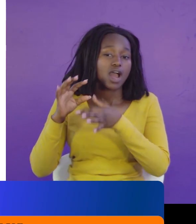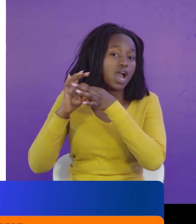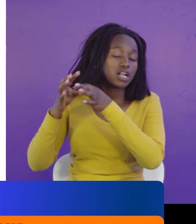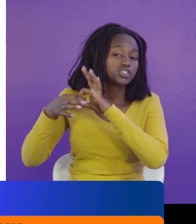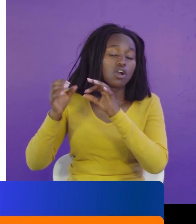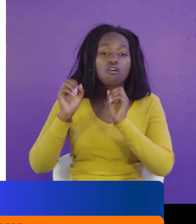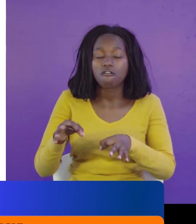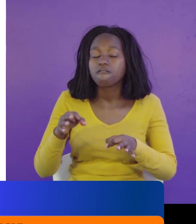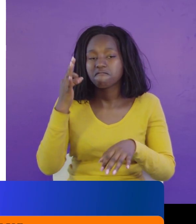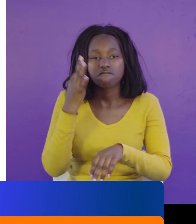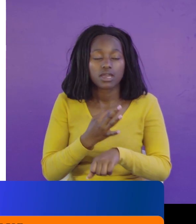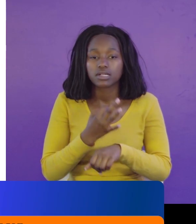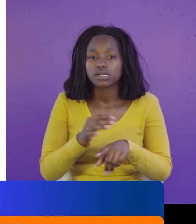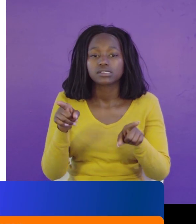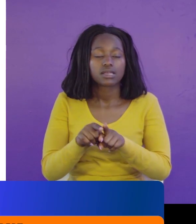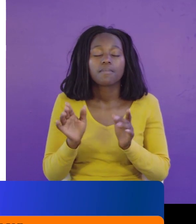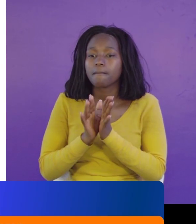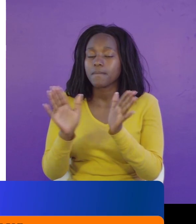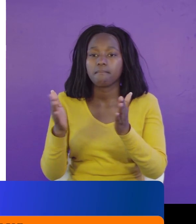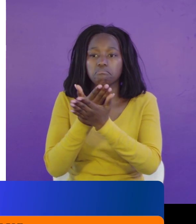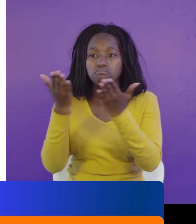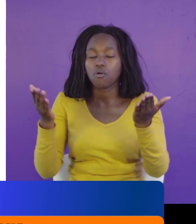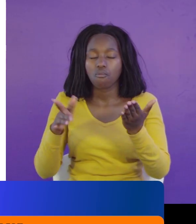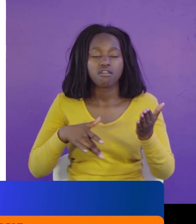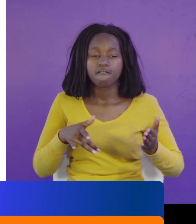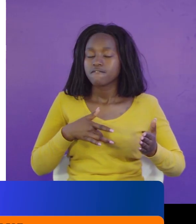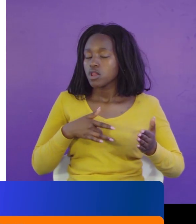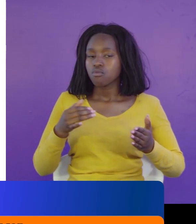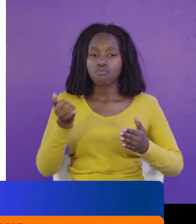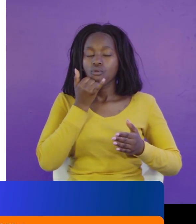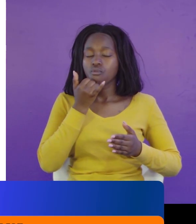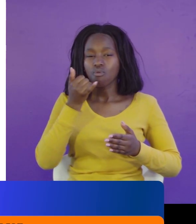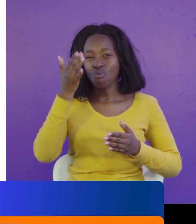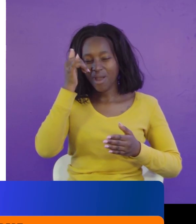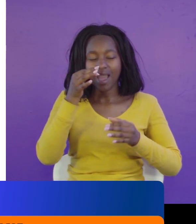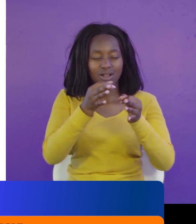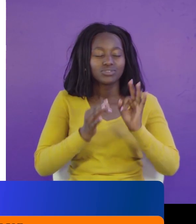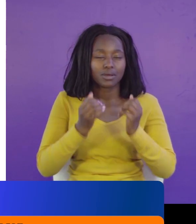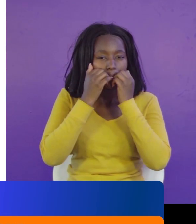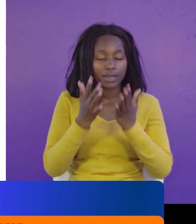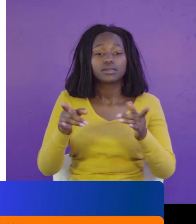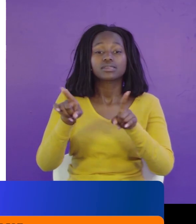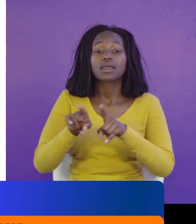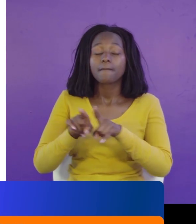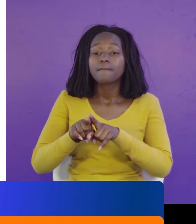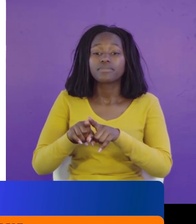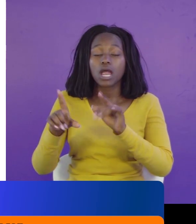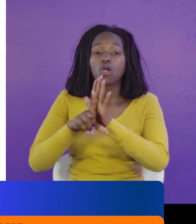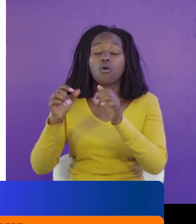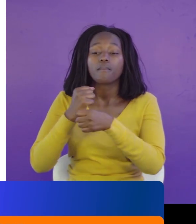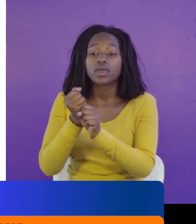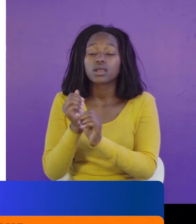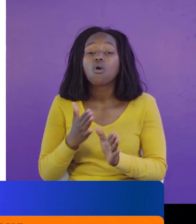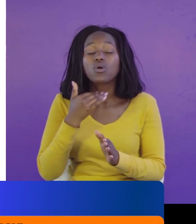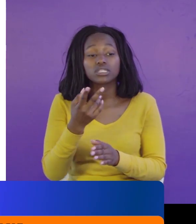where public outrage never translates into accountability. Even as lawmakers demand their resignations, the duo